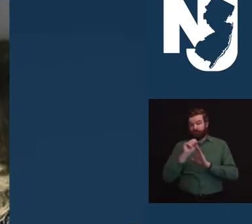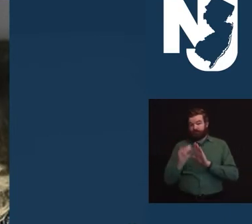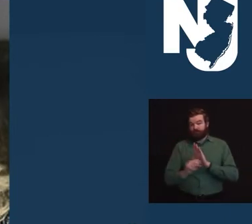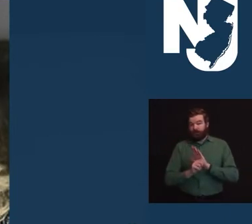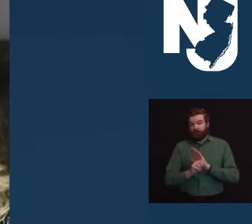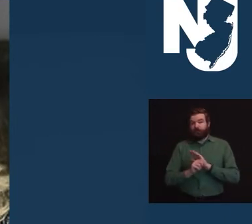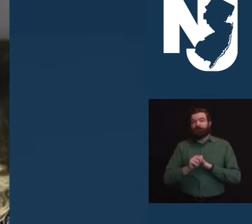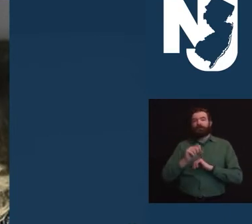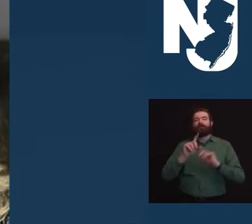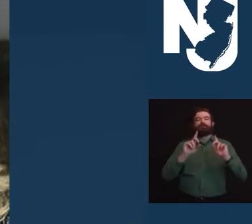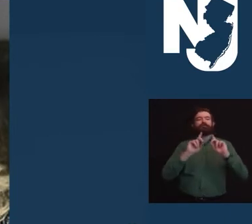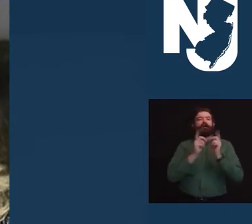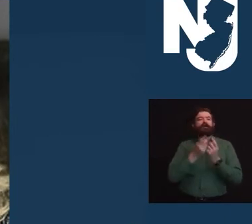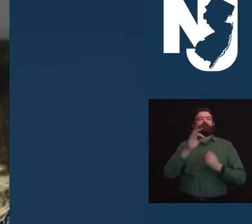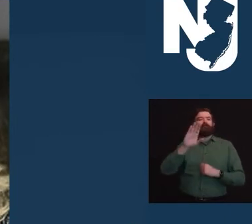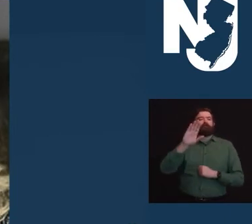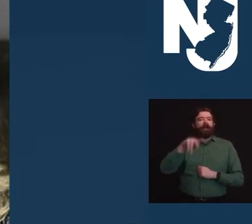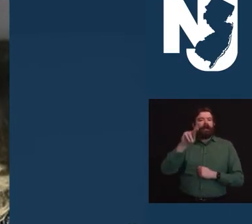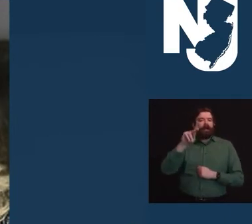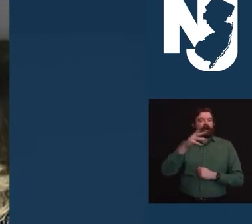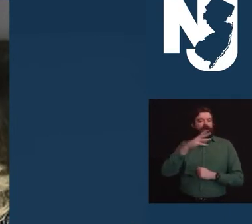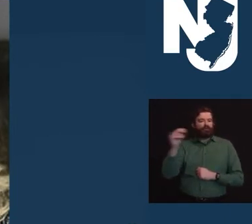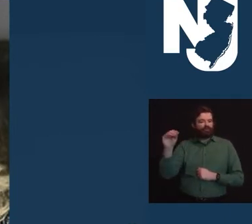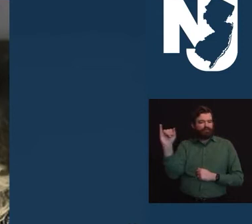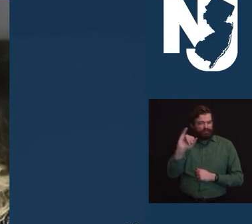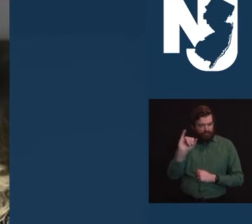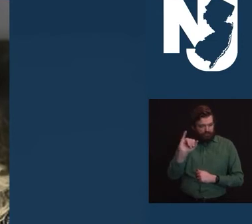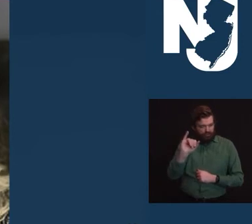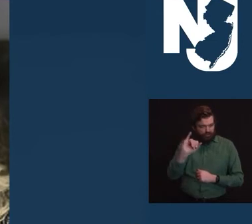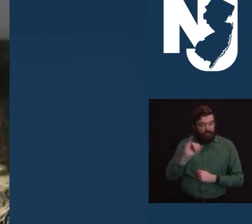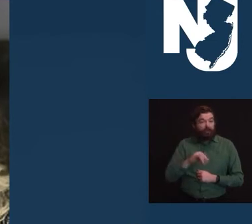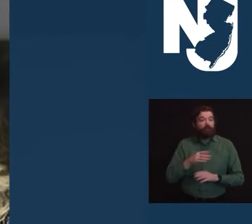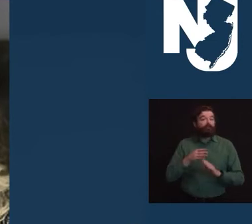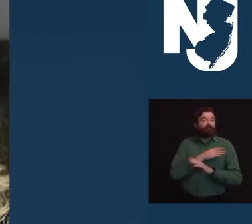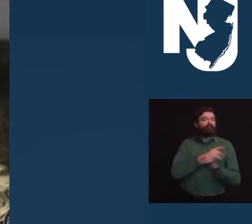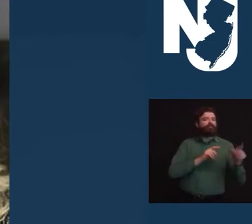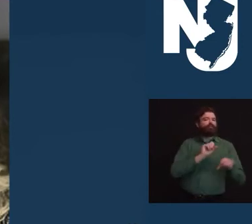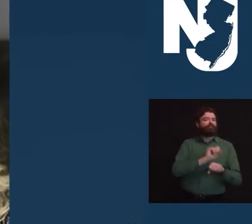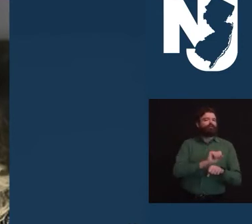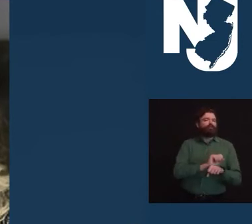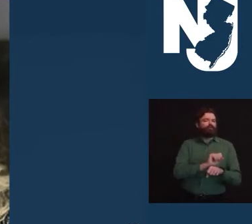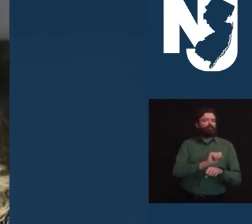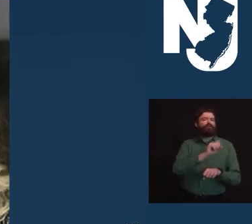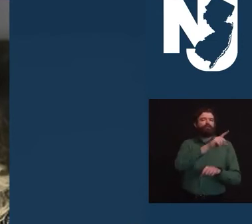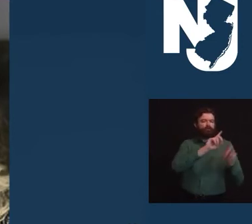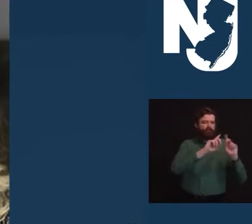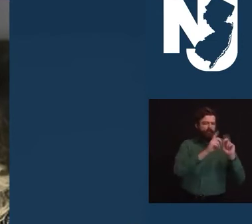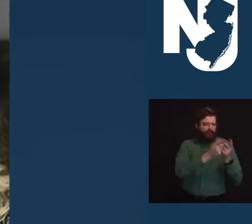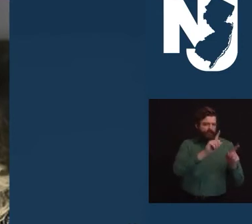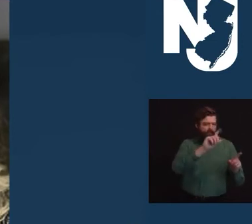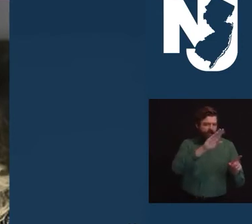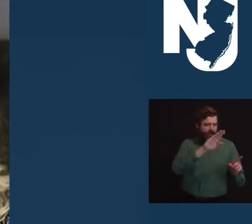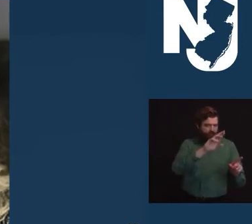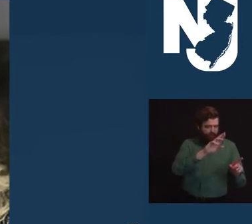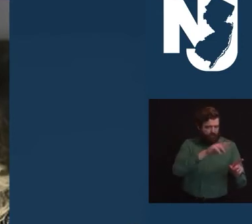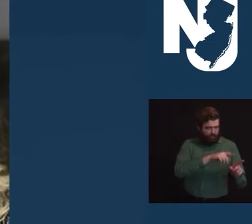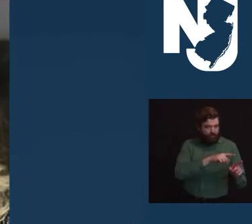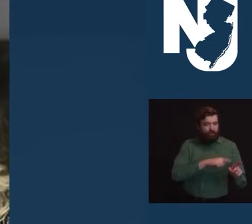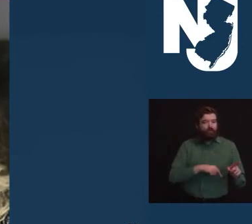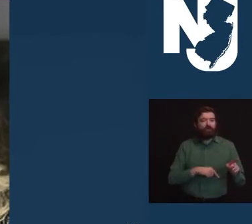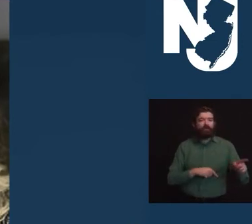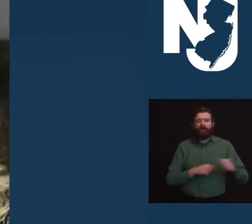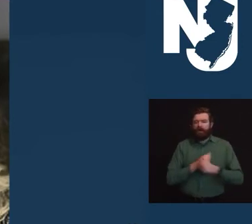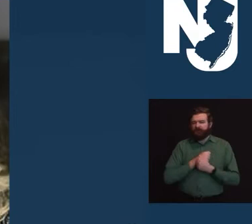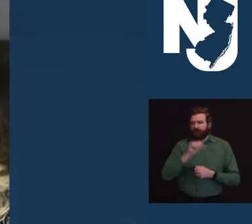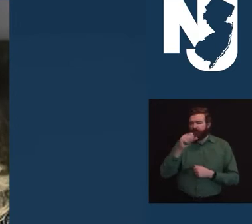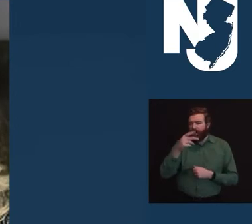and previous to that with the Department of Labor. Like many in the area where she was raised and lived, when it came to sports, she was an avid